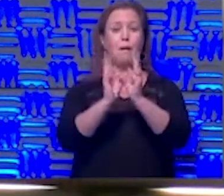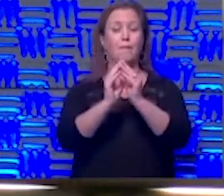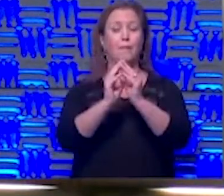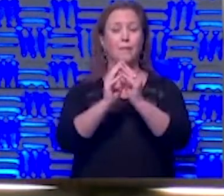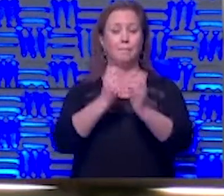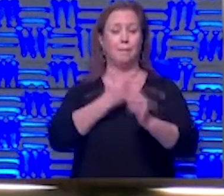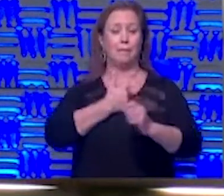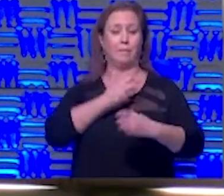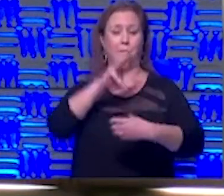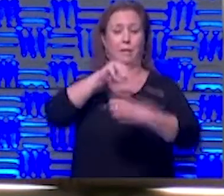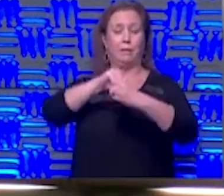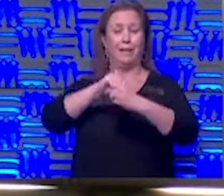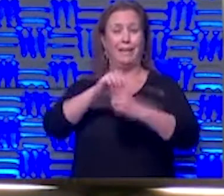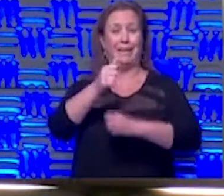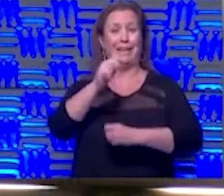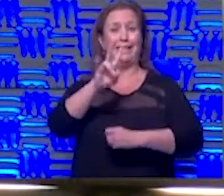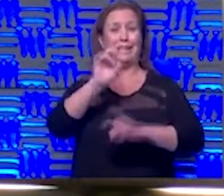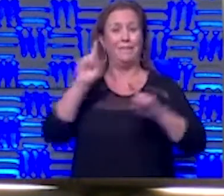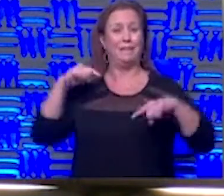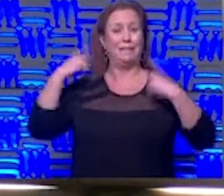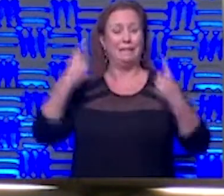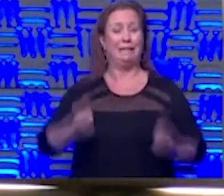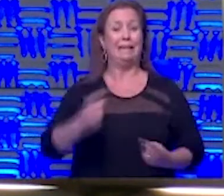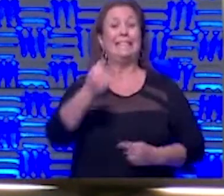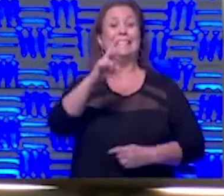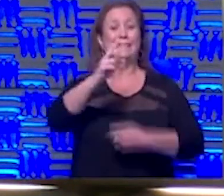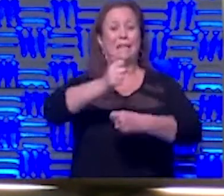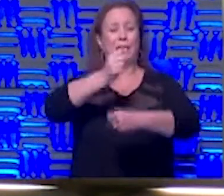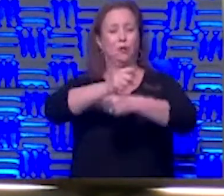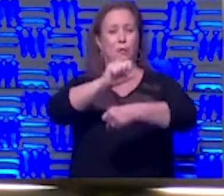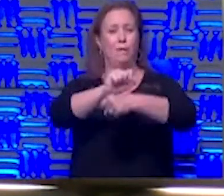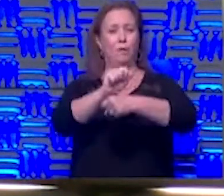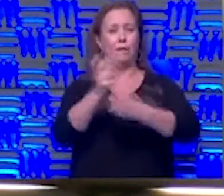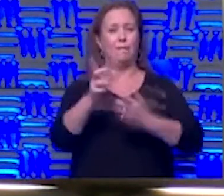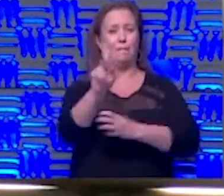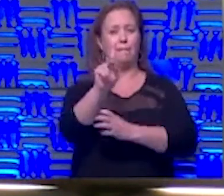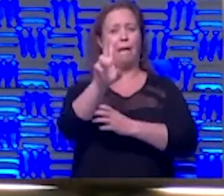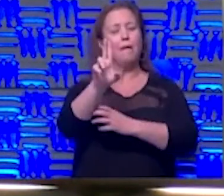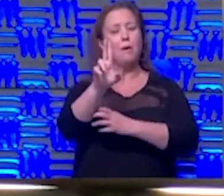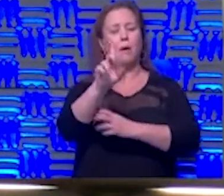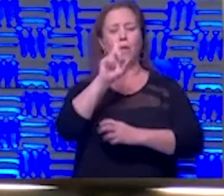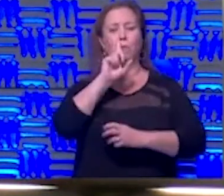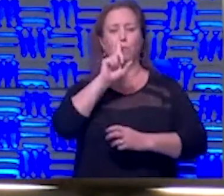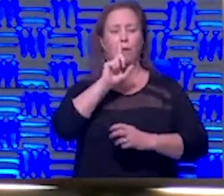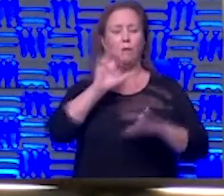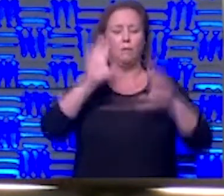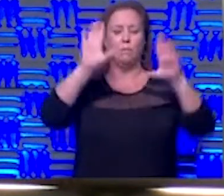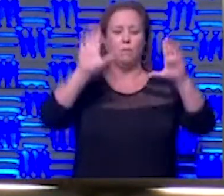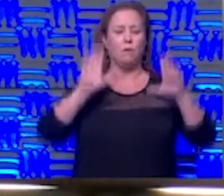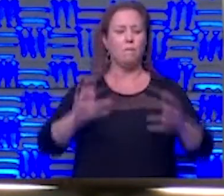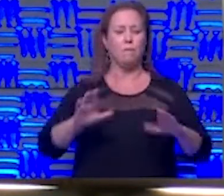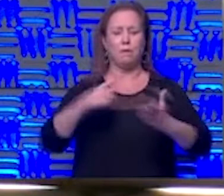part of in my 17 years at the University of Kansas. And it was real, it was raw,